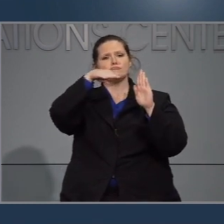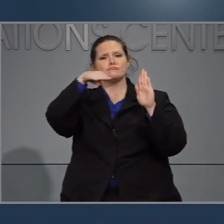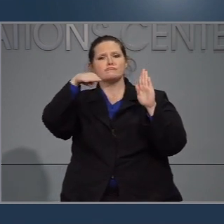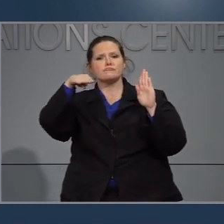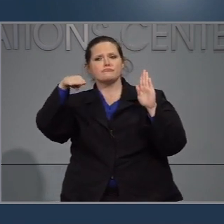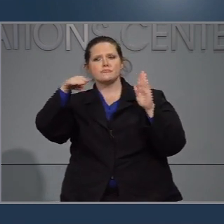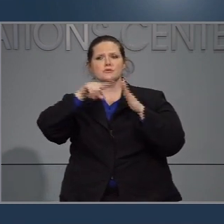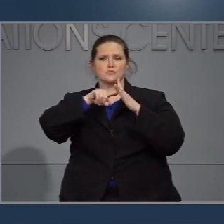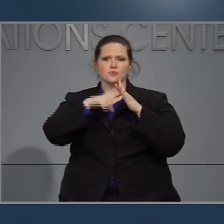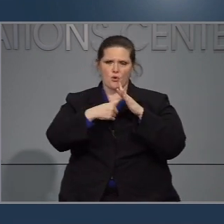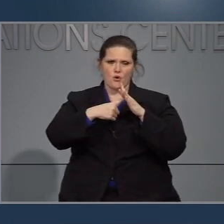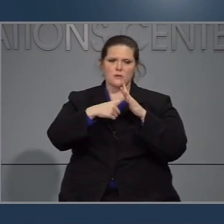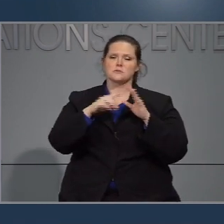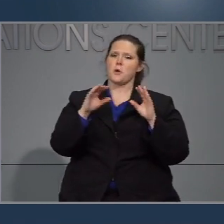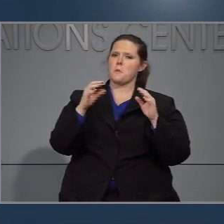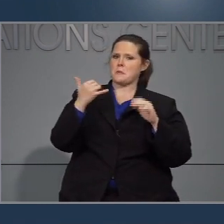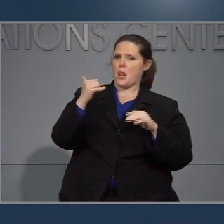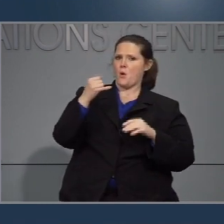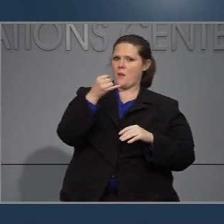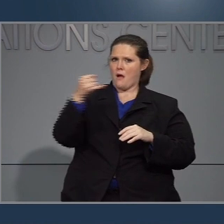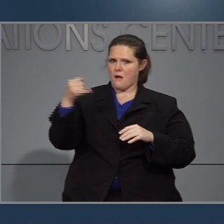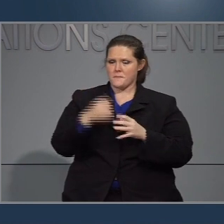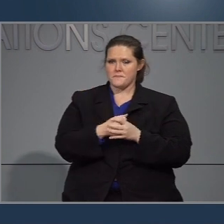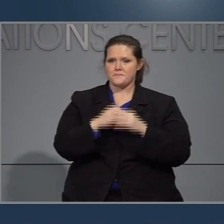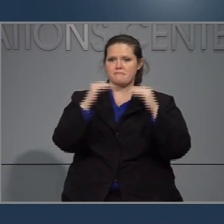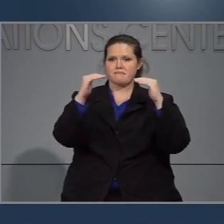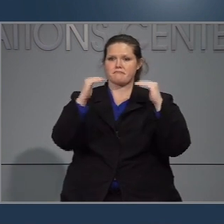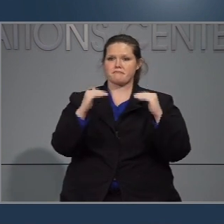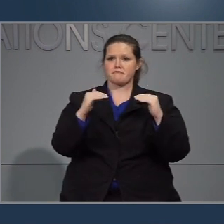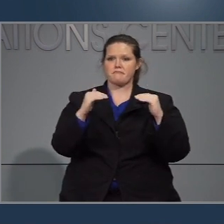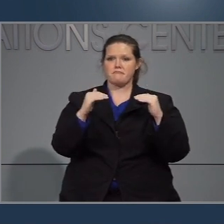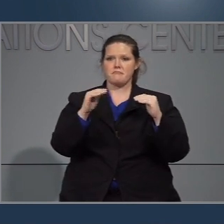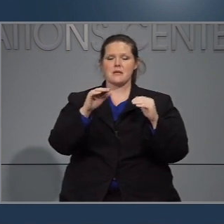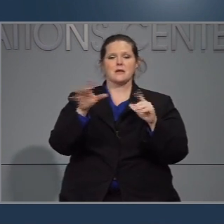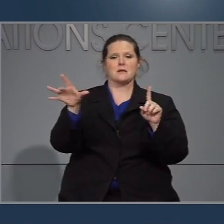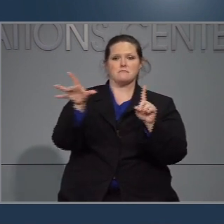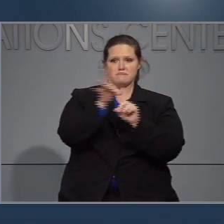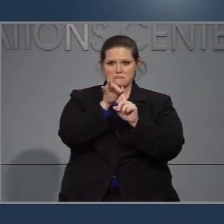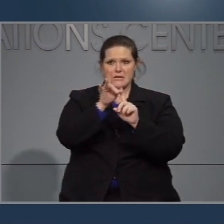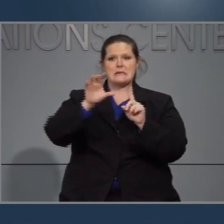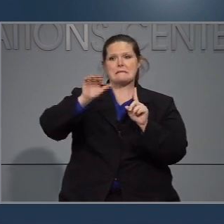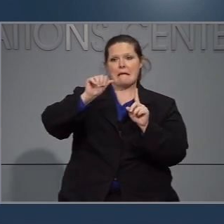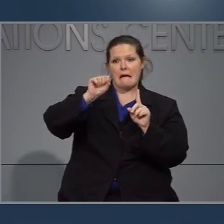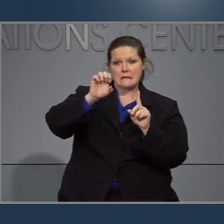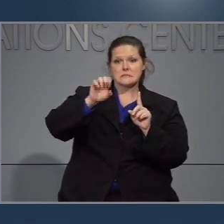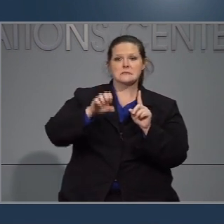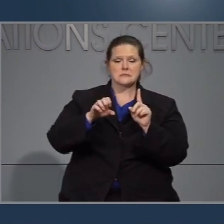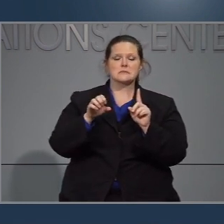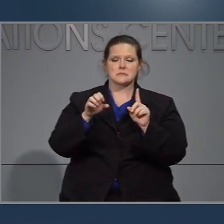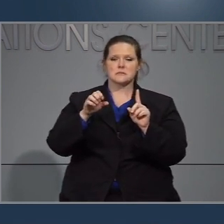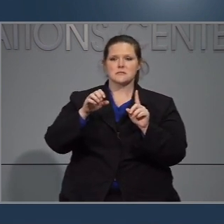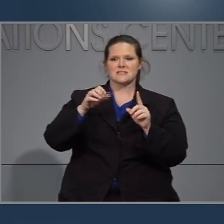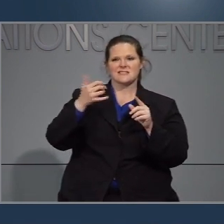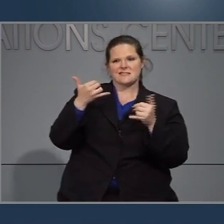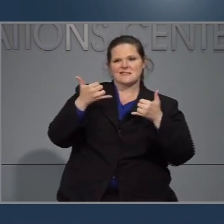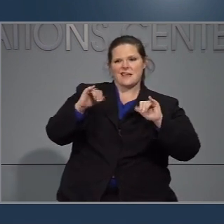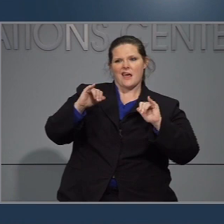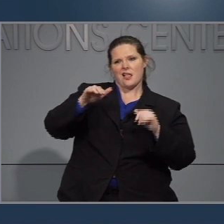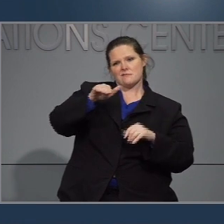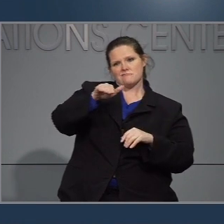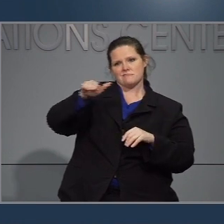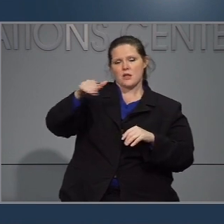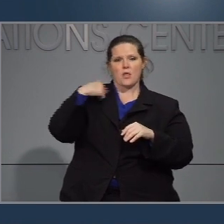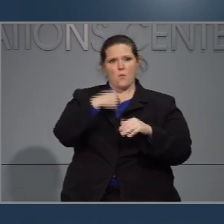North Carolina's trajectory of lab-confirmed cases is leveling, but it's still high. It gets a yellow line, but it's a